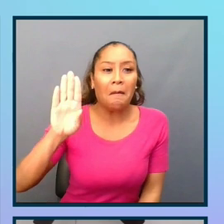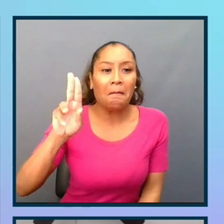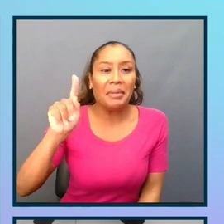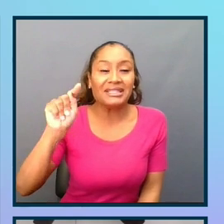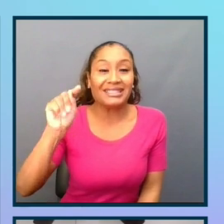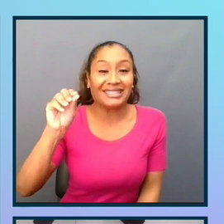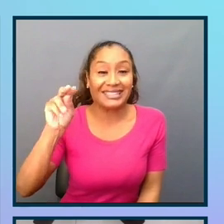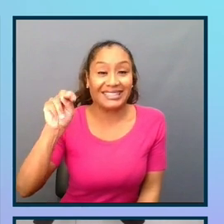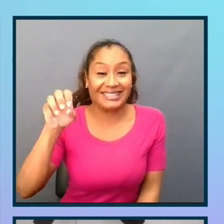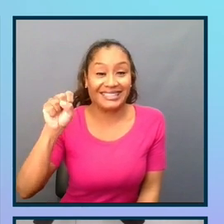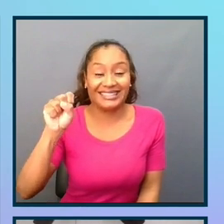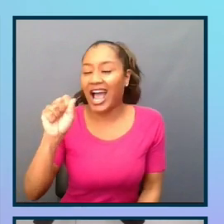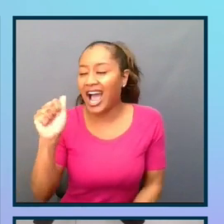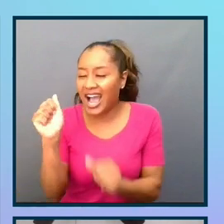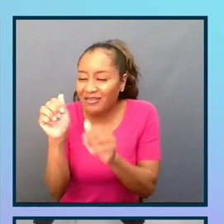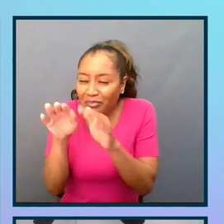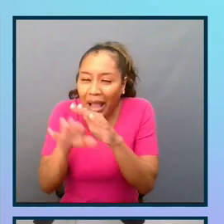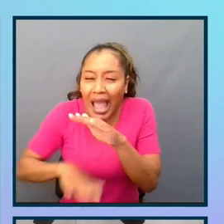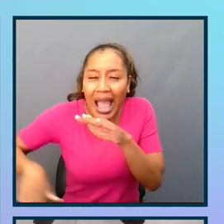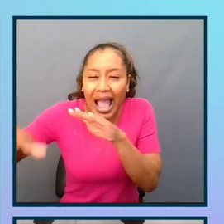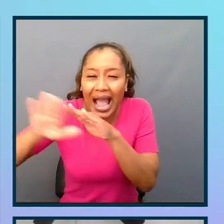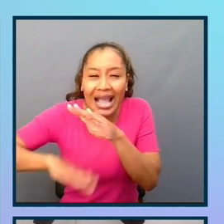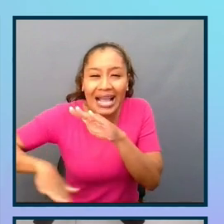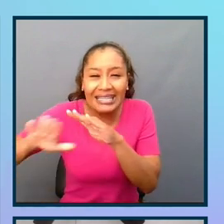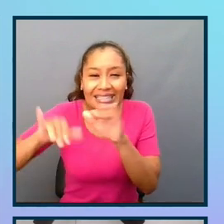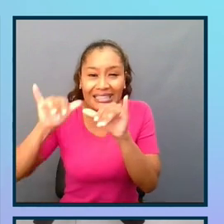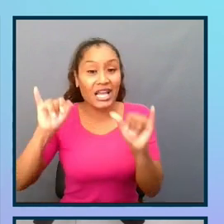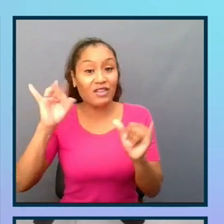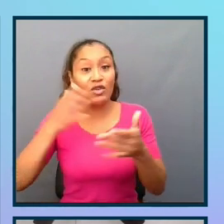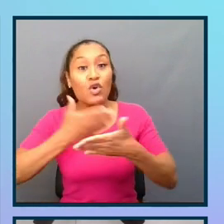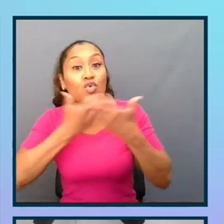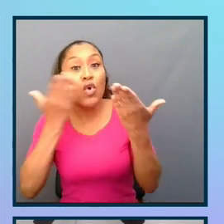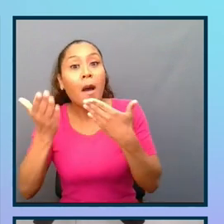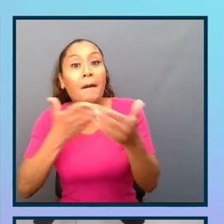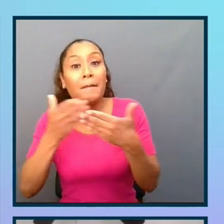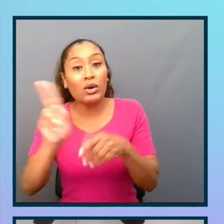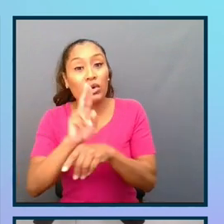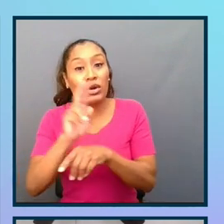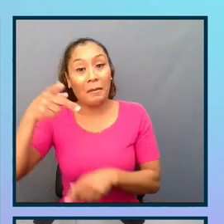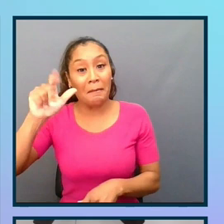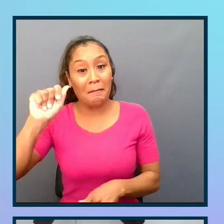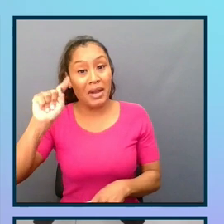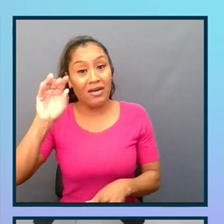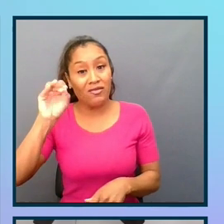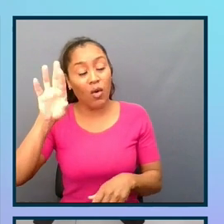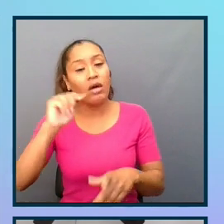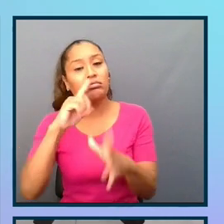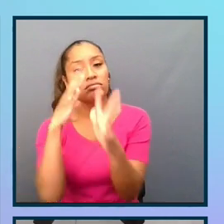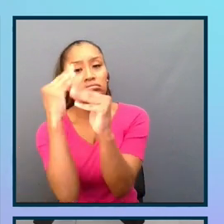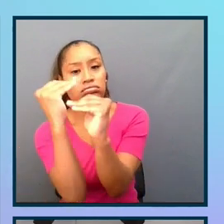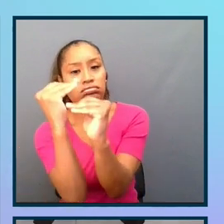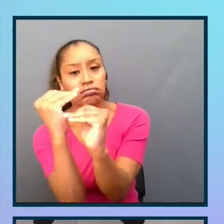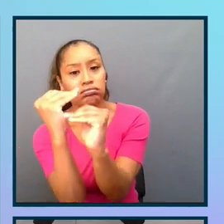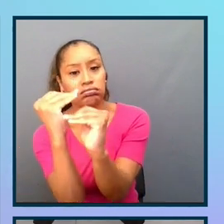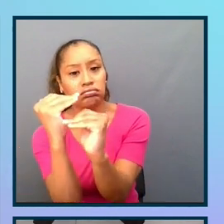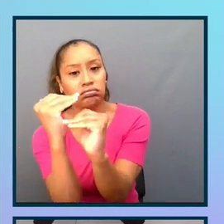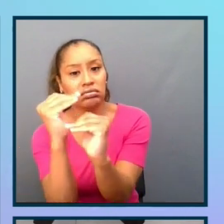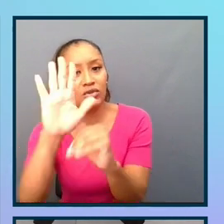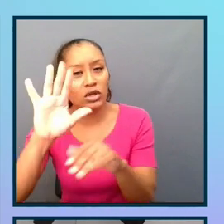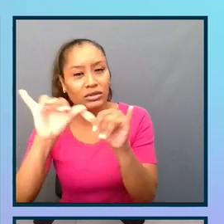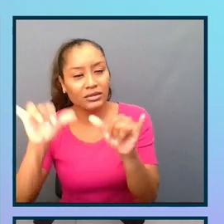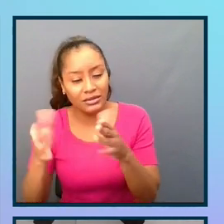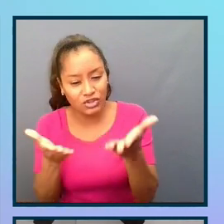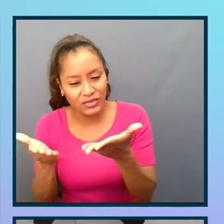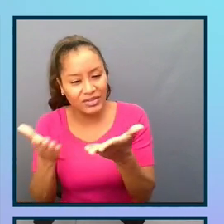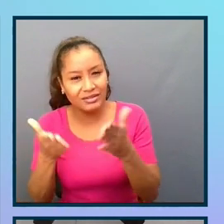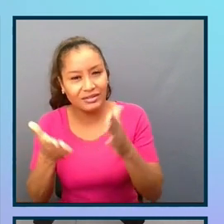in every design system. Without this component, no matter what platform you use, it will limit the functionality of your service. And